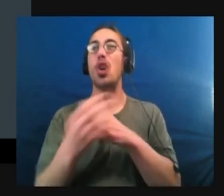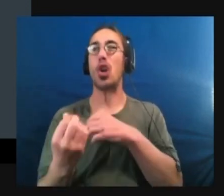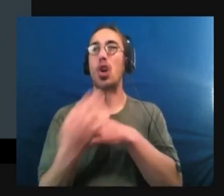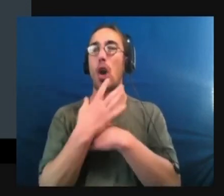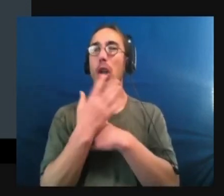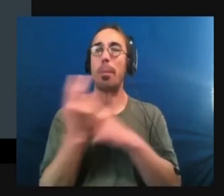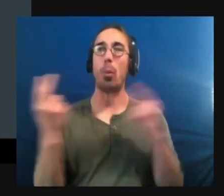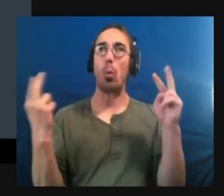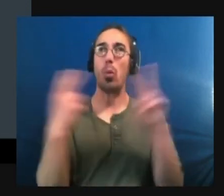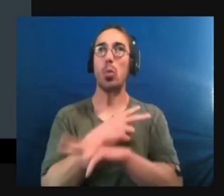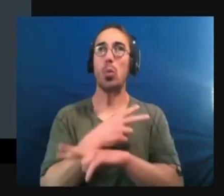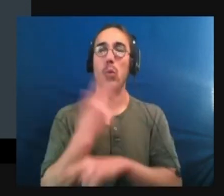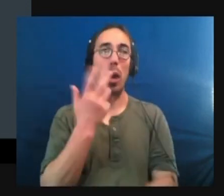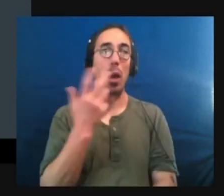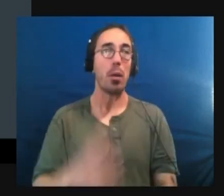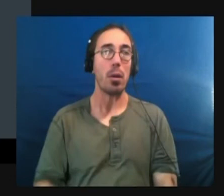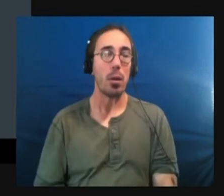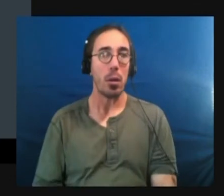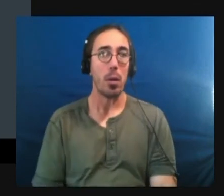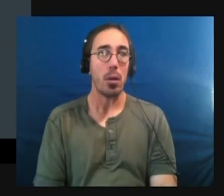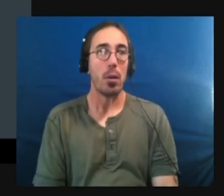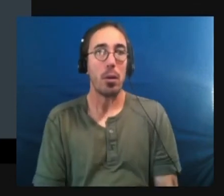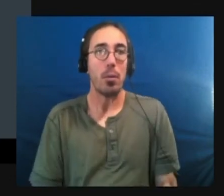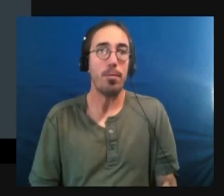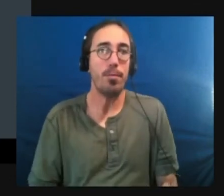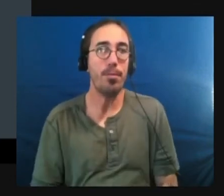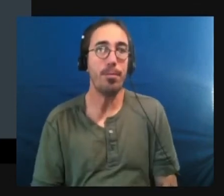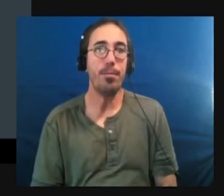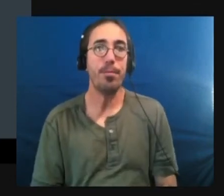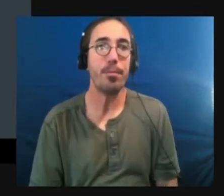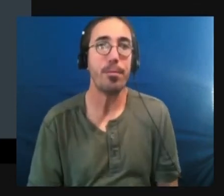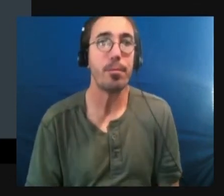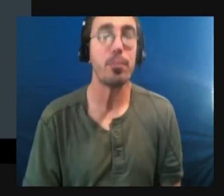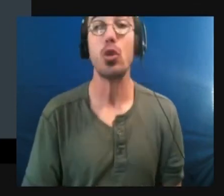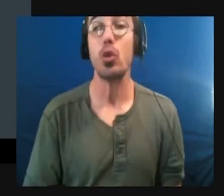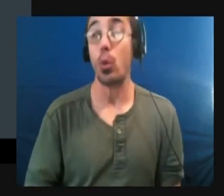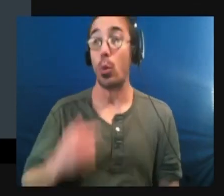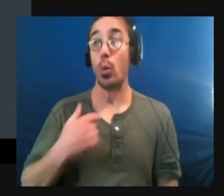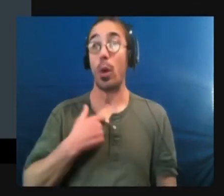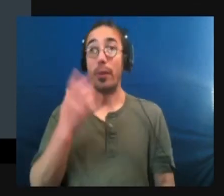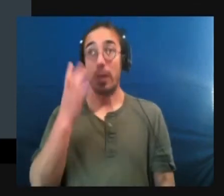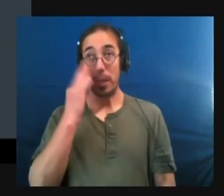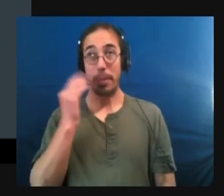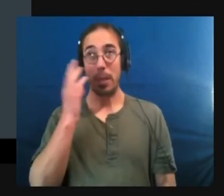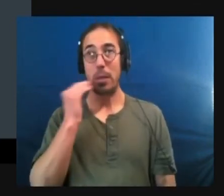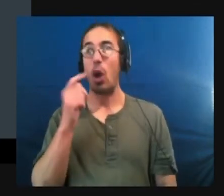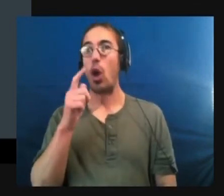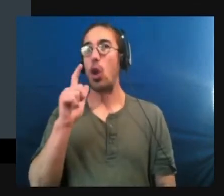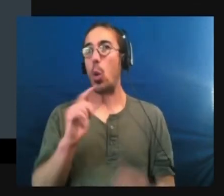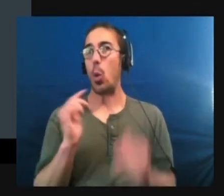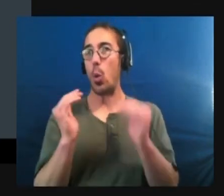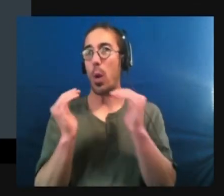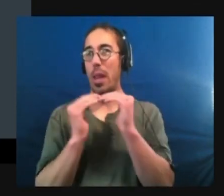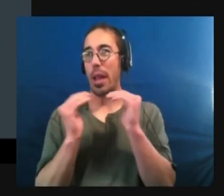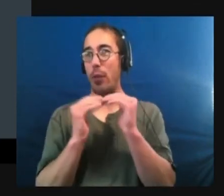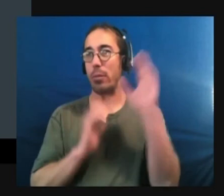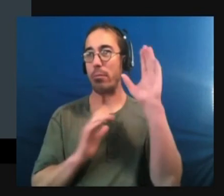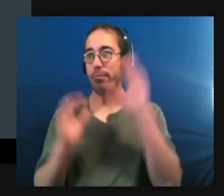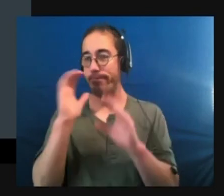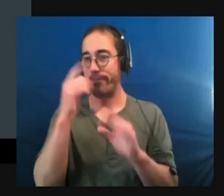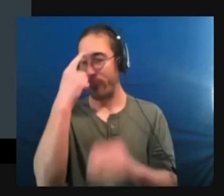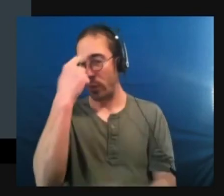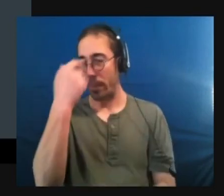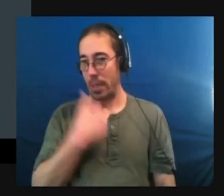Wow. And so I recently have been going through having a lower level of exploration about what it means to